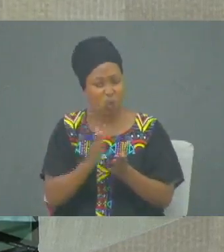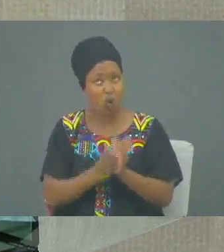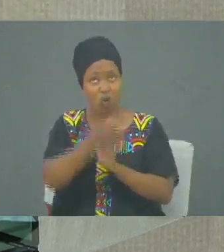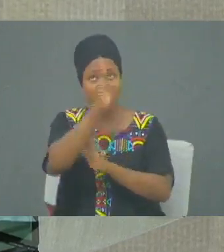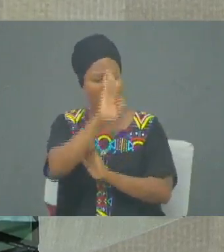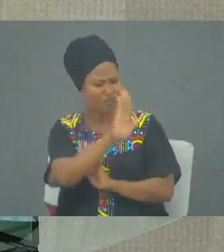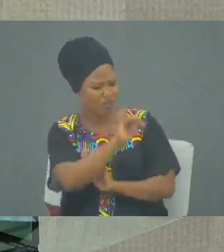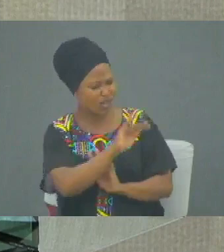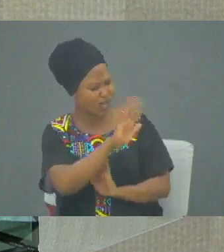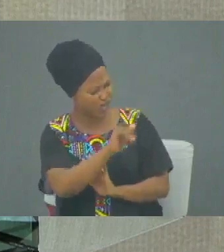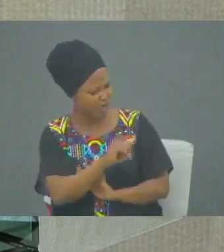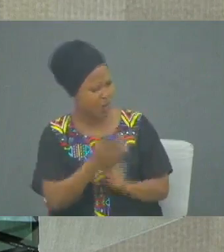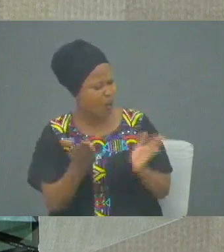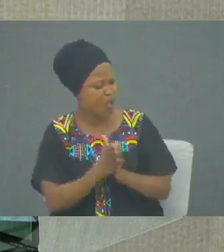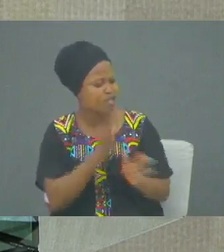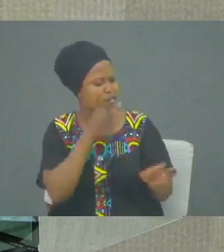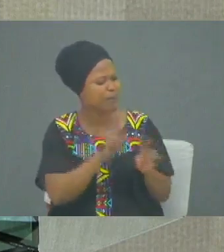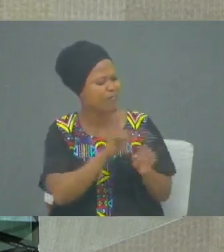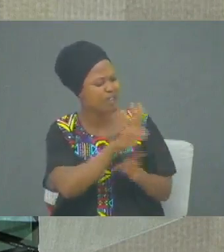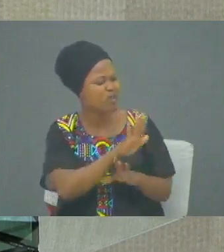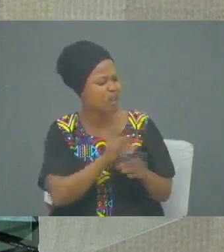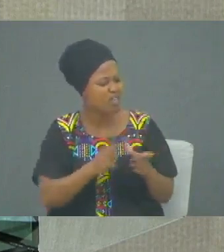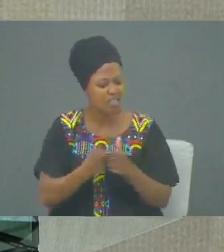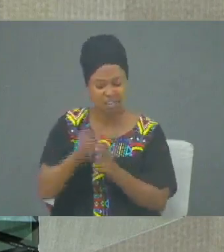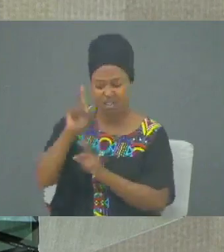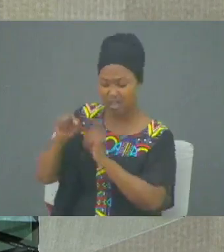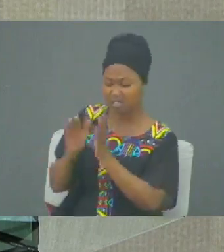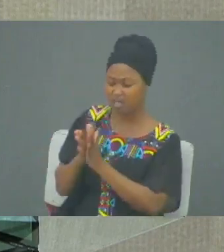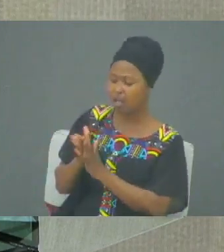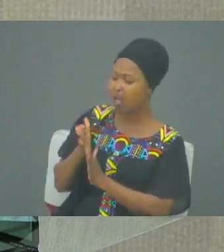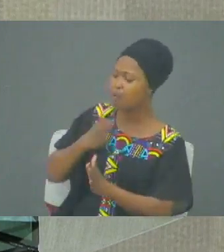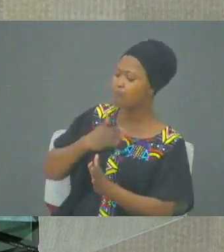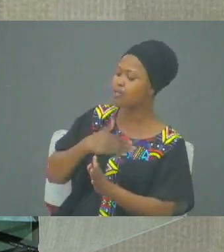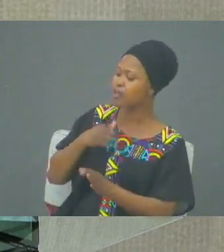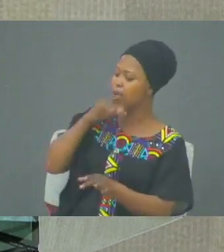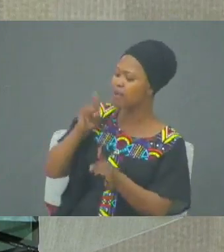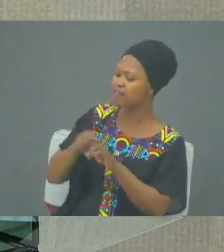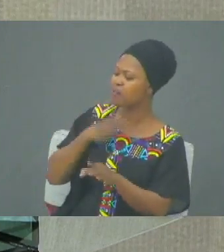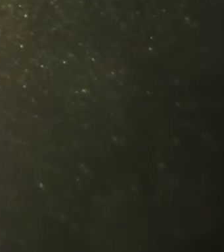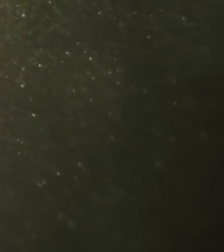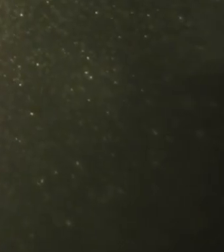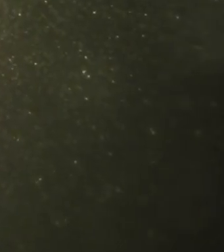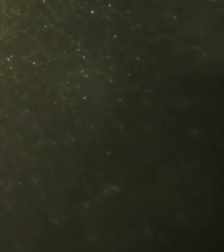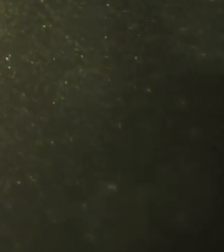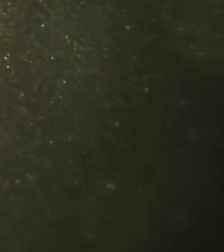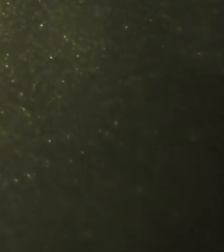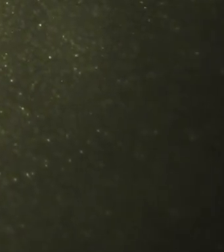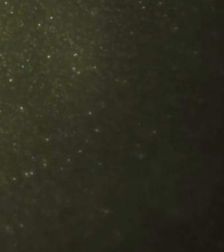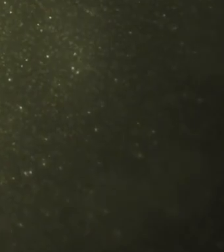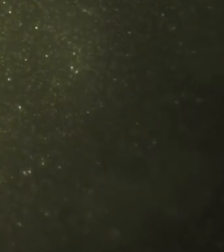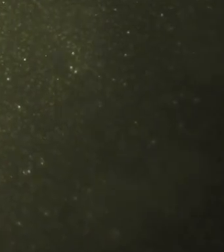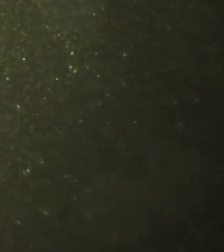from the altar. You see those who are around you as objects for destruction. You